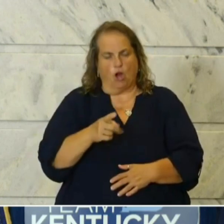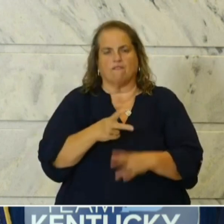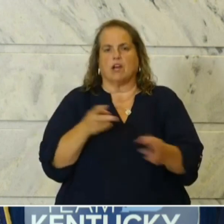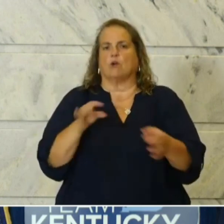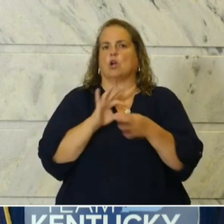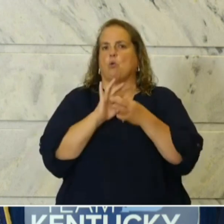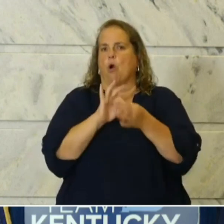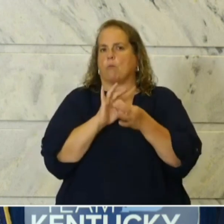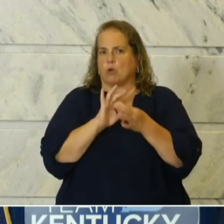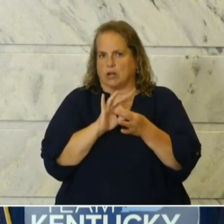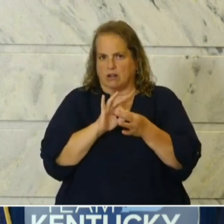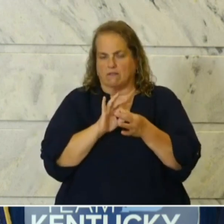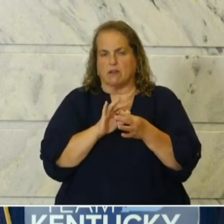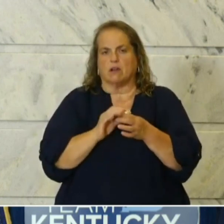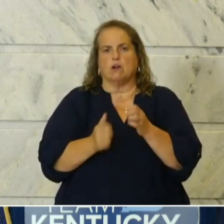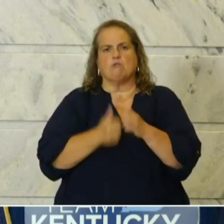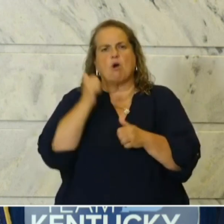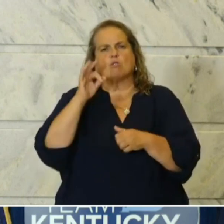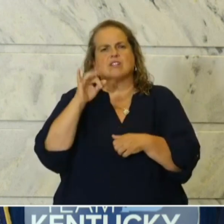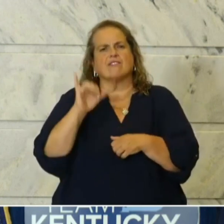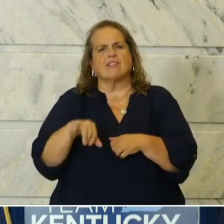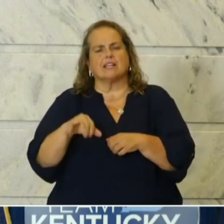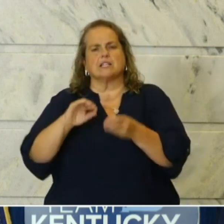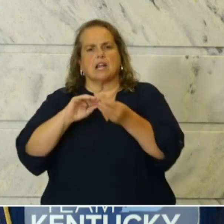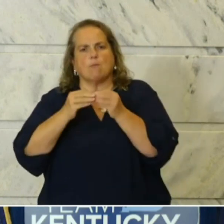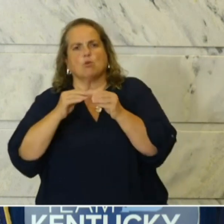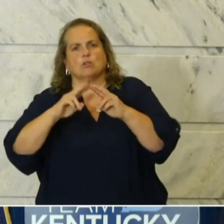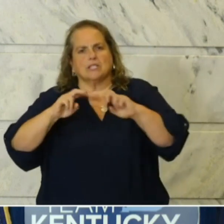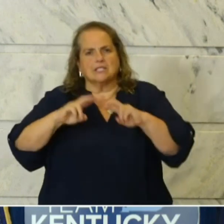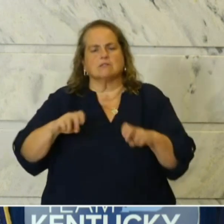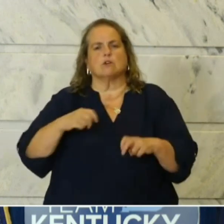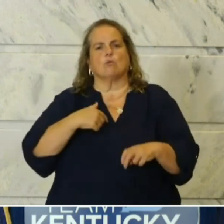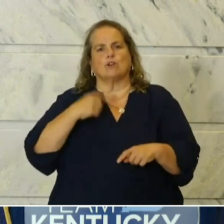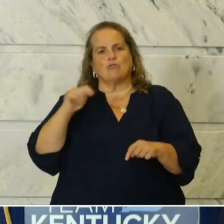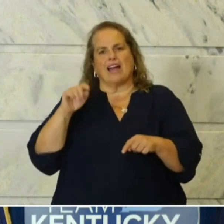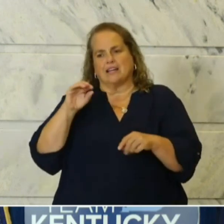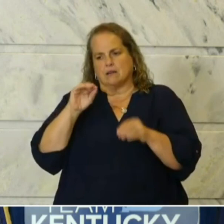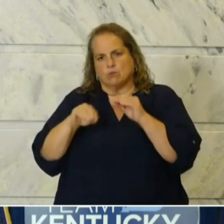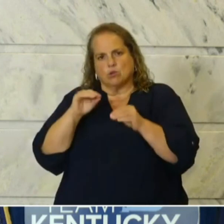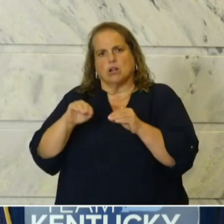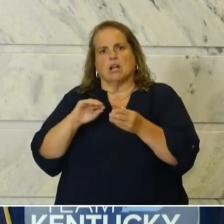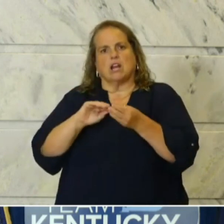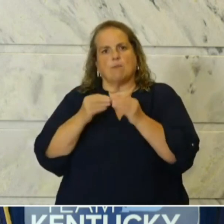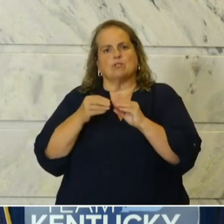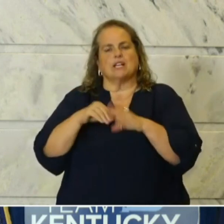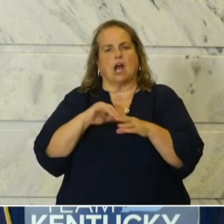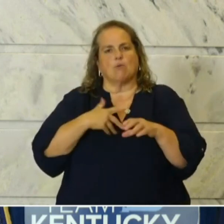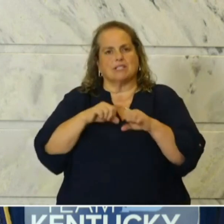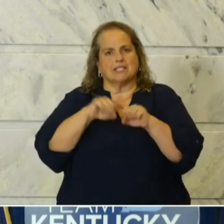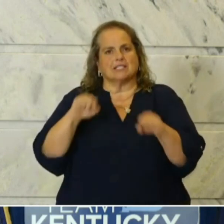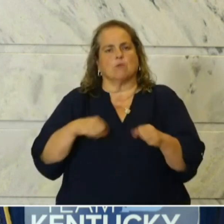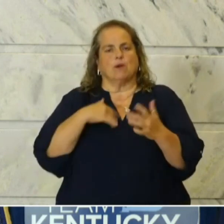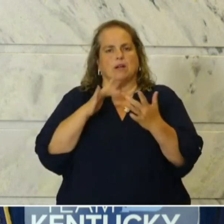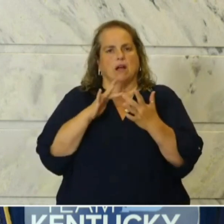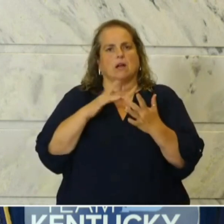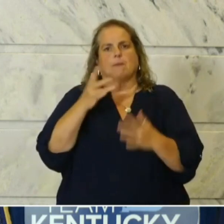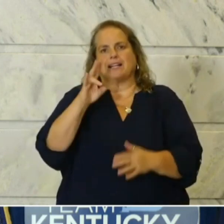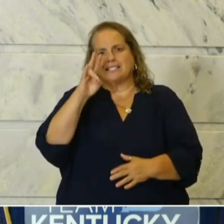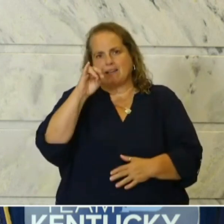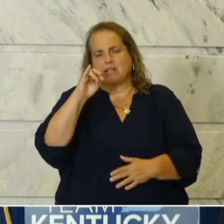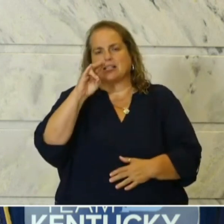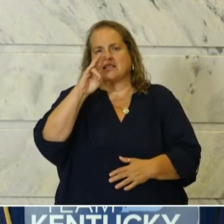this is anecdotal still as we get our systems into place, but we're making contact with 70 to 75% of the